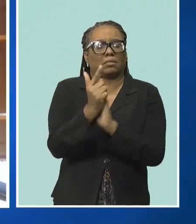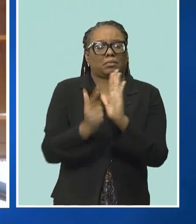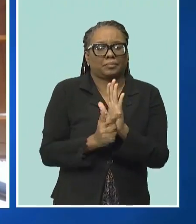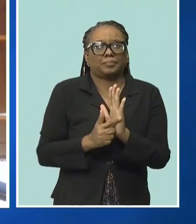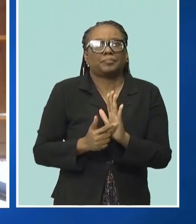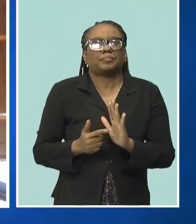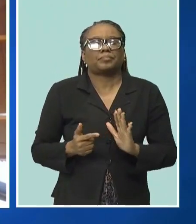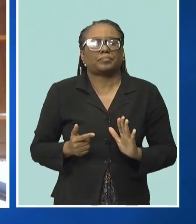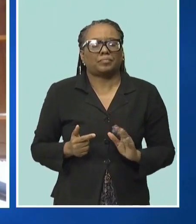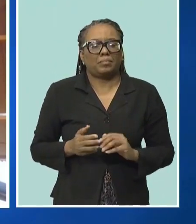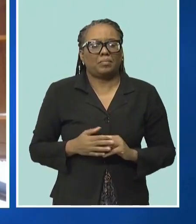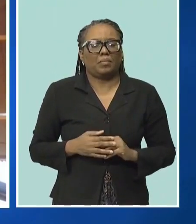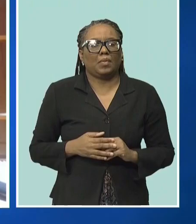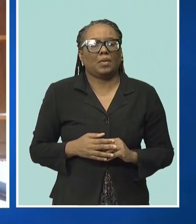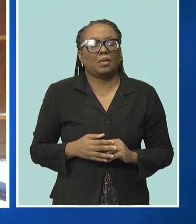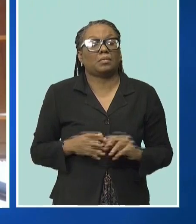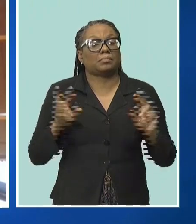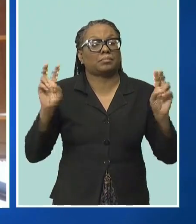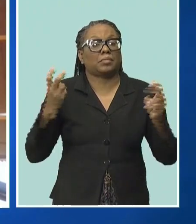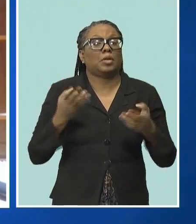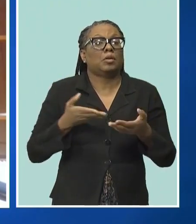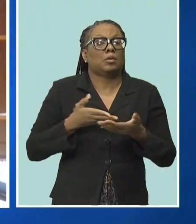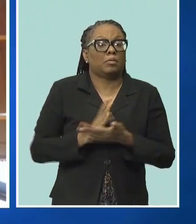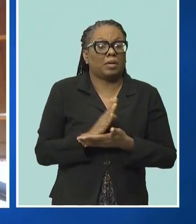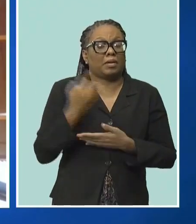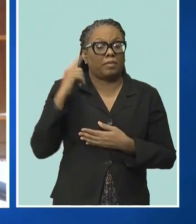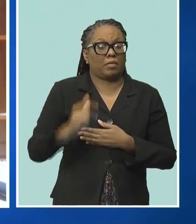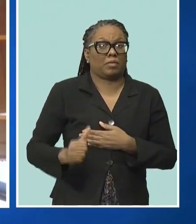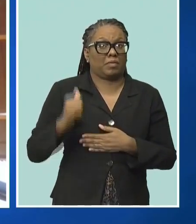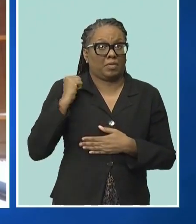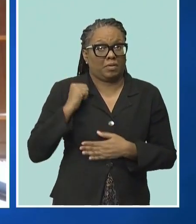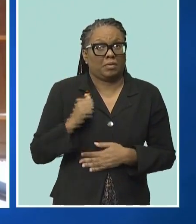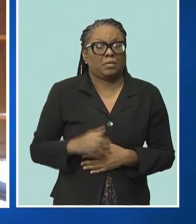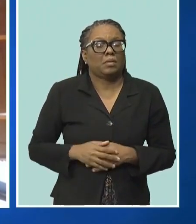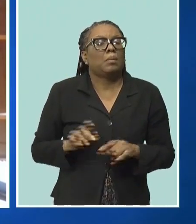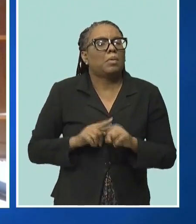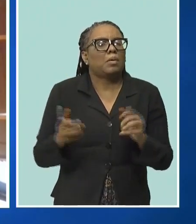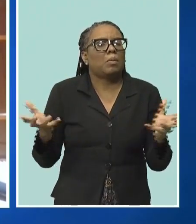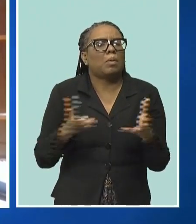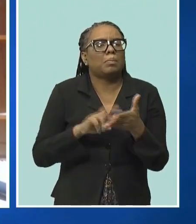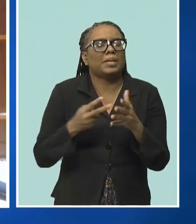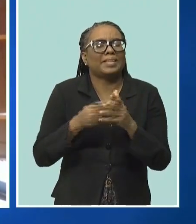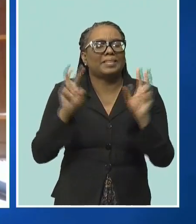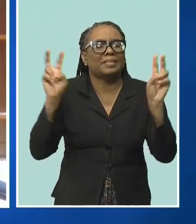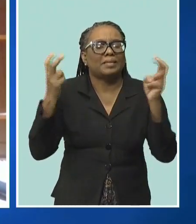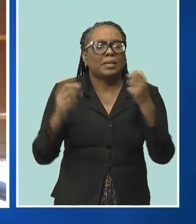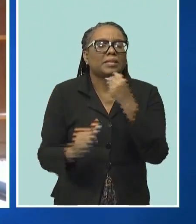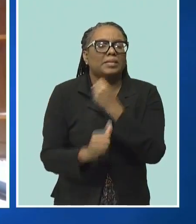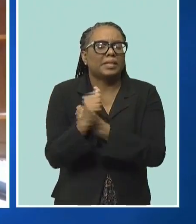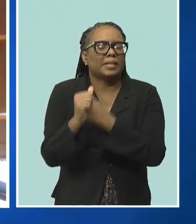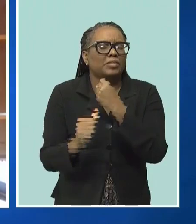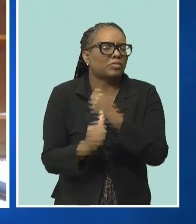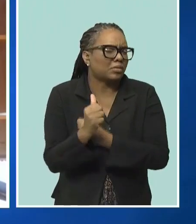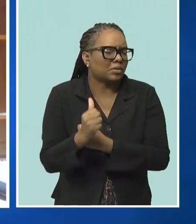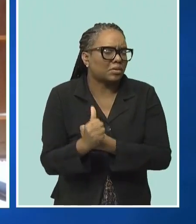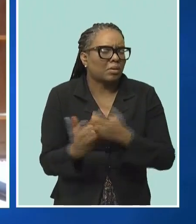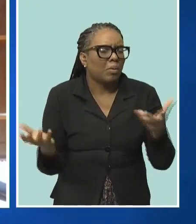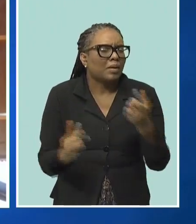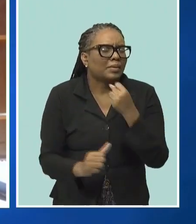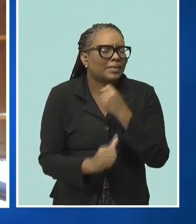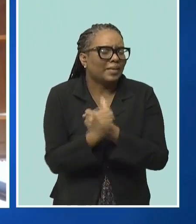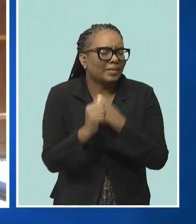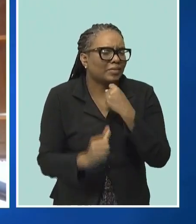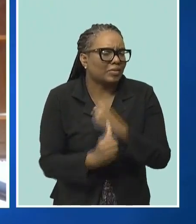this right to refuse, but what is considered a dangerous task, for example. And so we had to